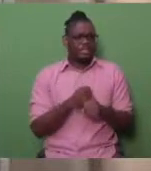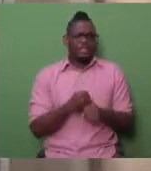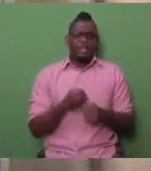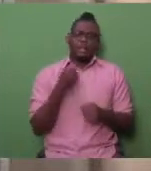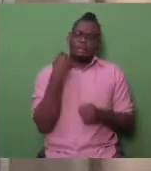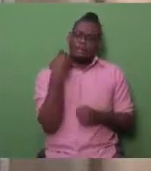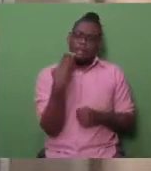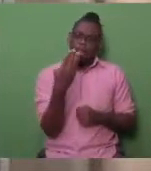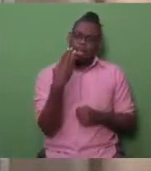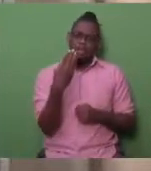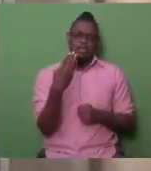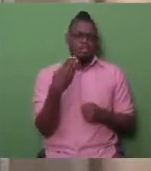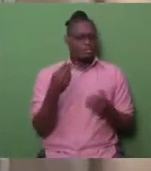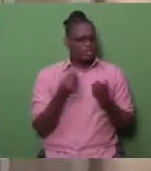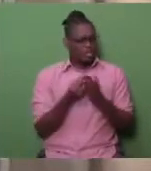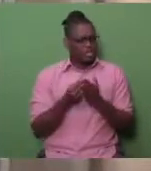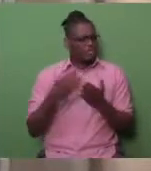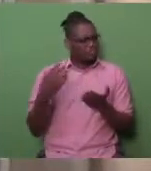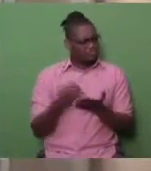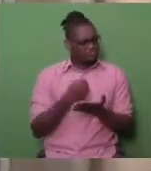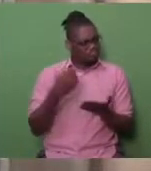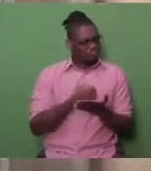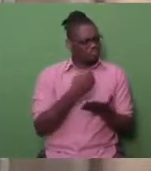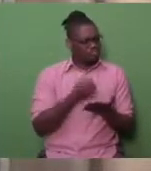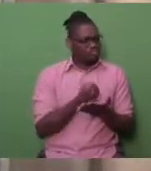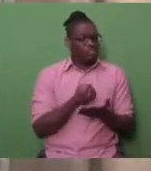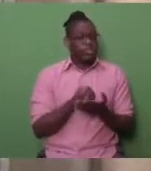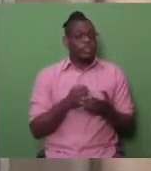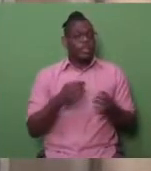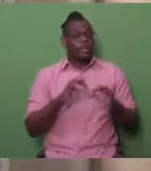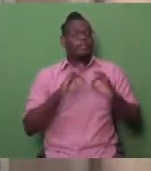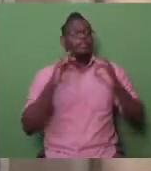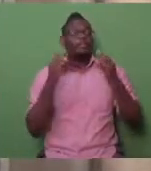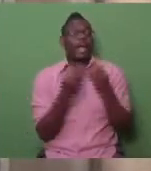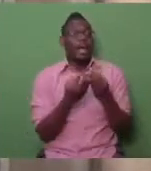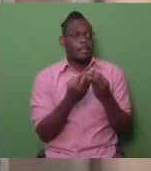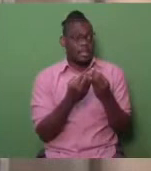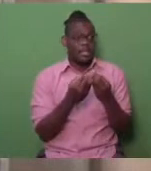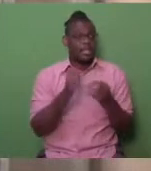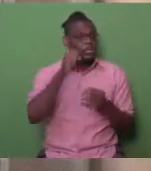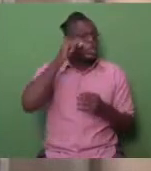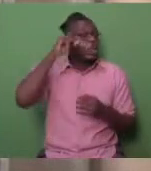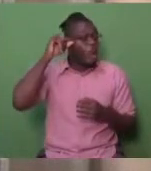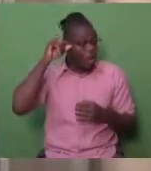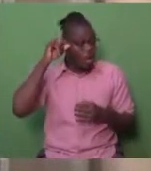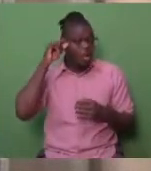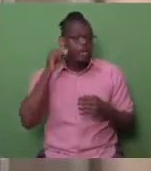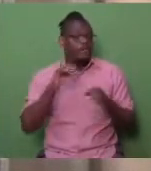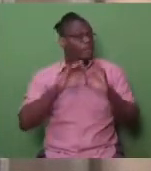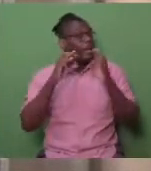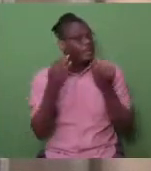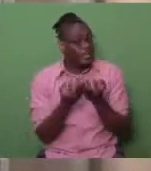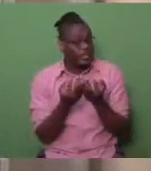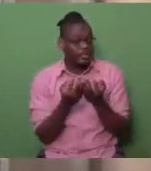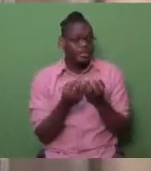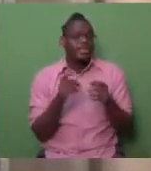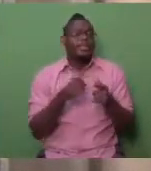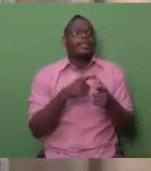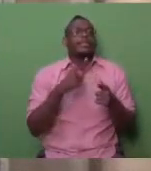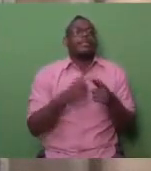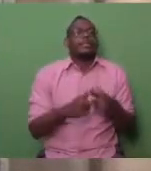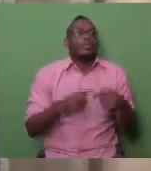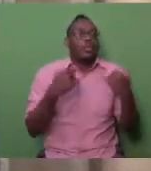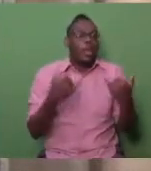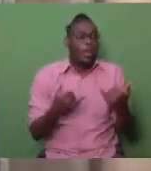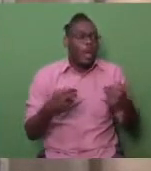Young. Recently, Global Finance even turned into a merchant bank. How resilient they have been. What an